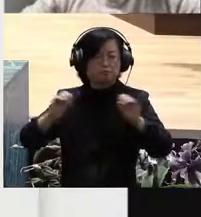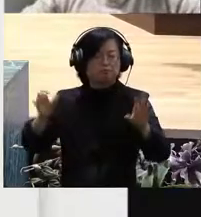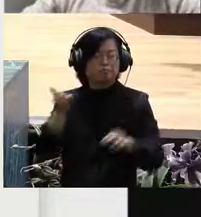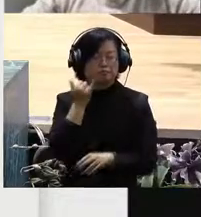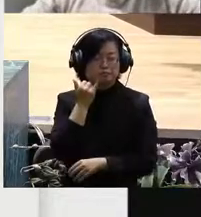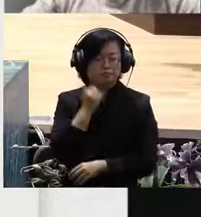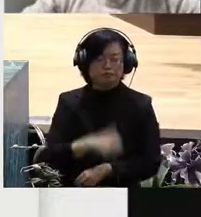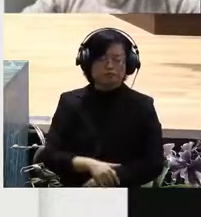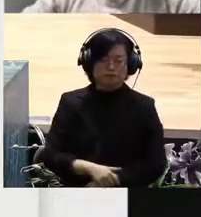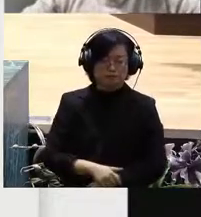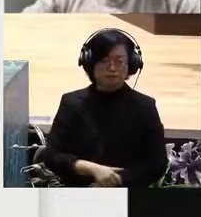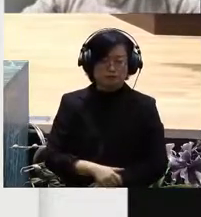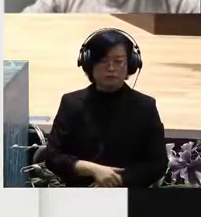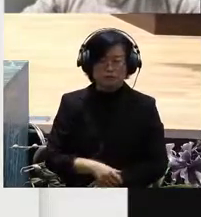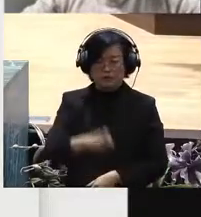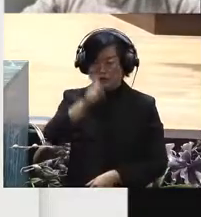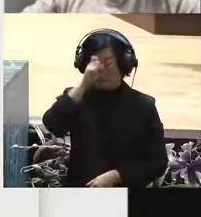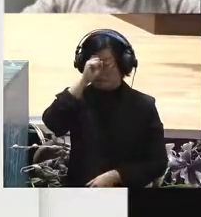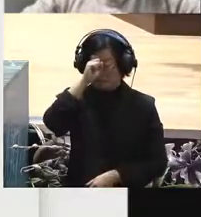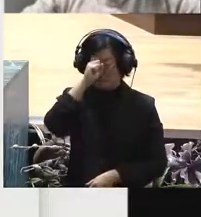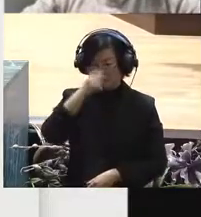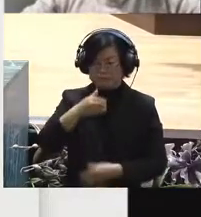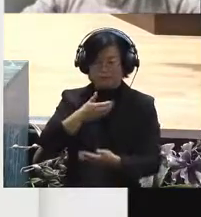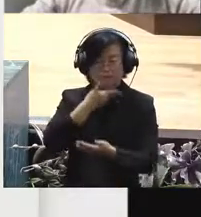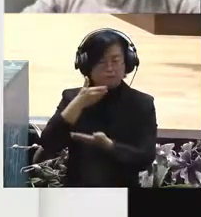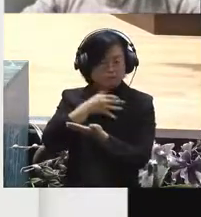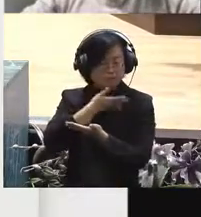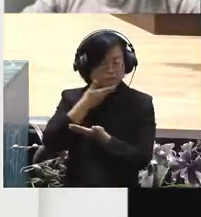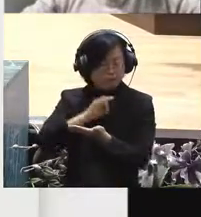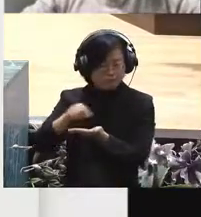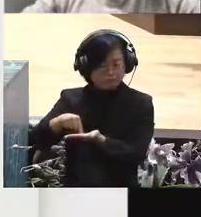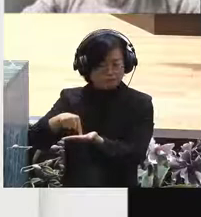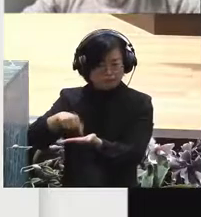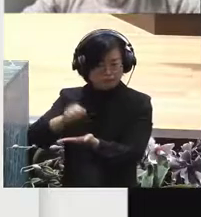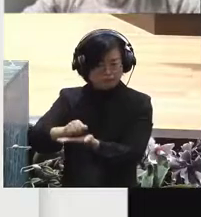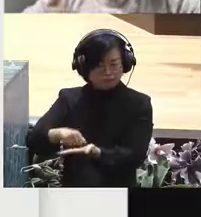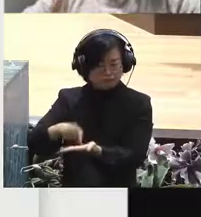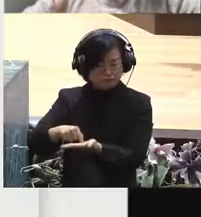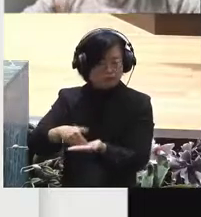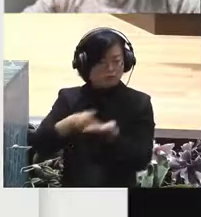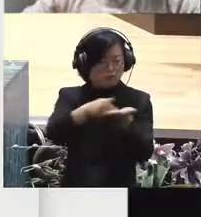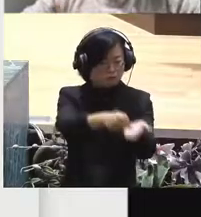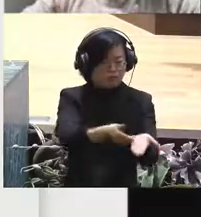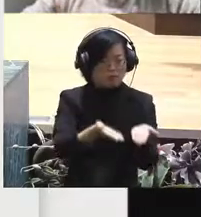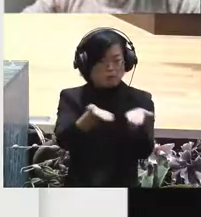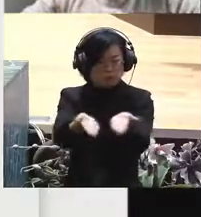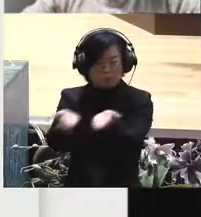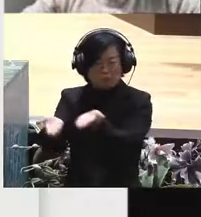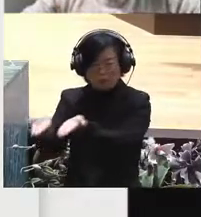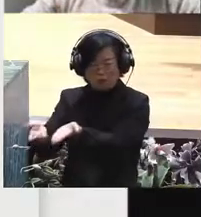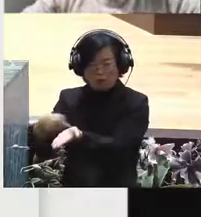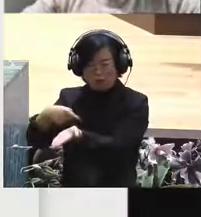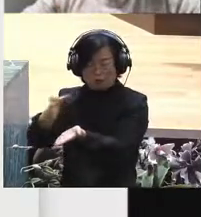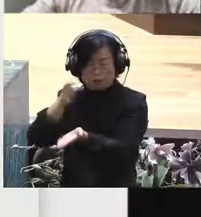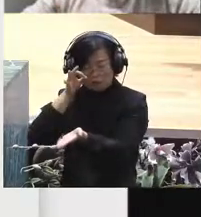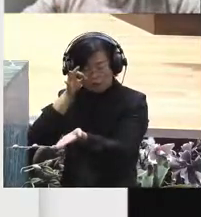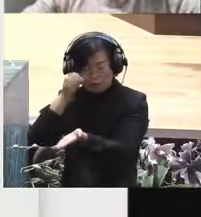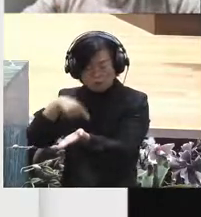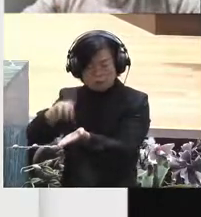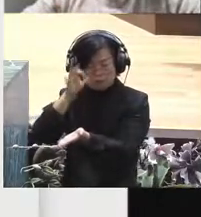of open data innovators, and a blueprint for how they can participate and strengthen